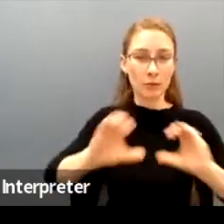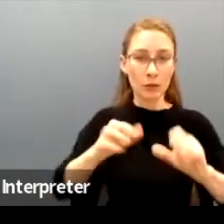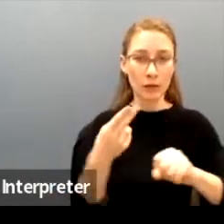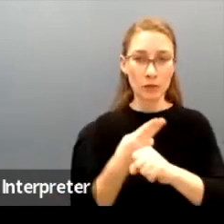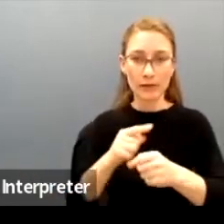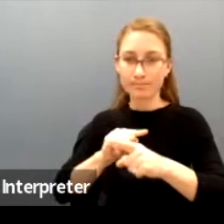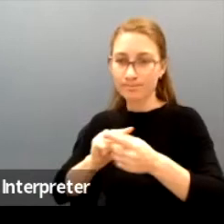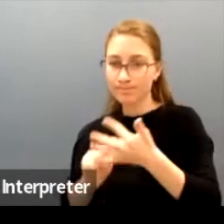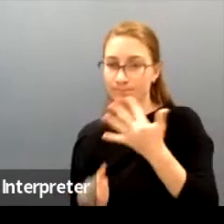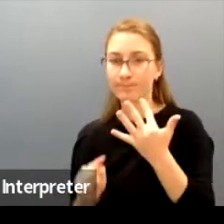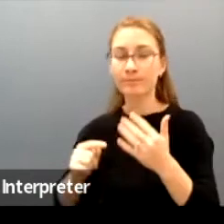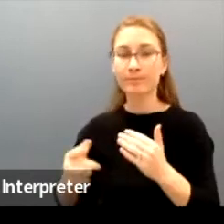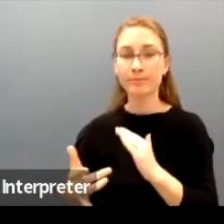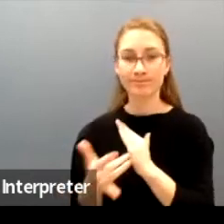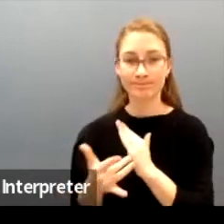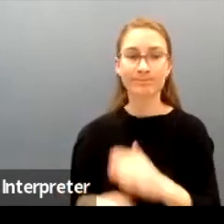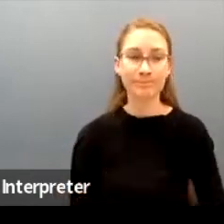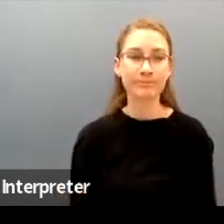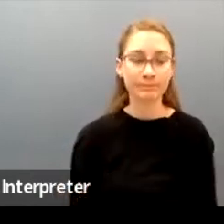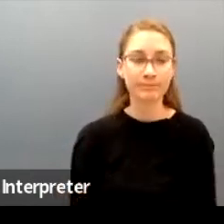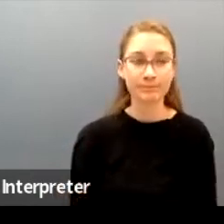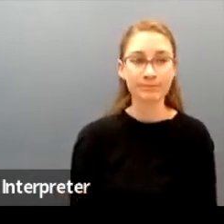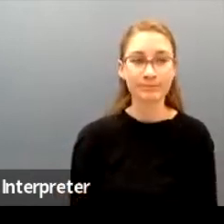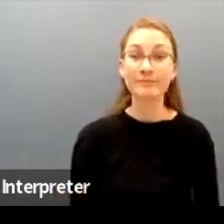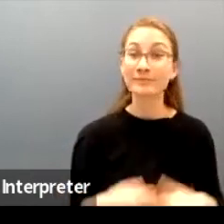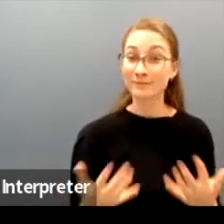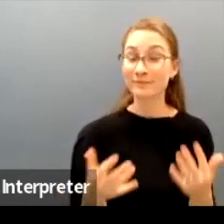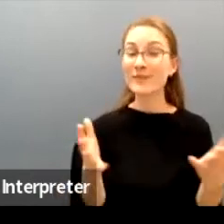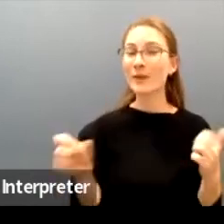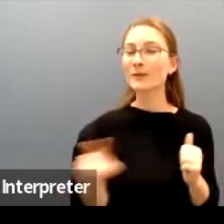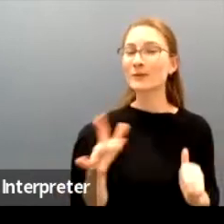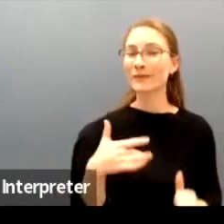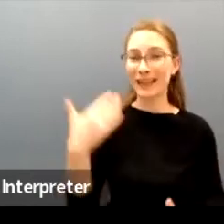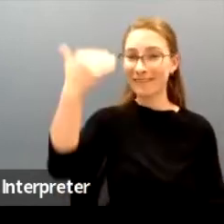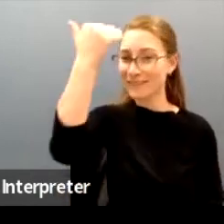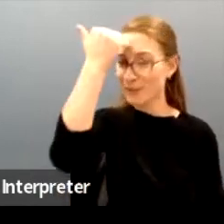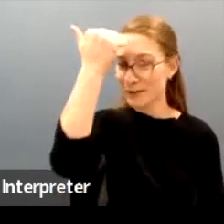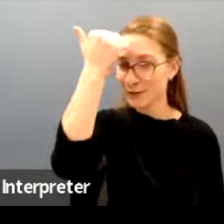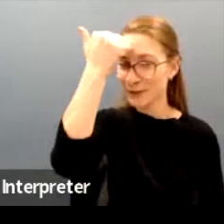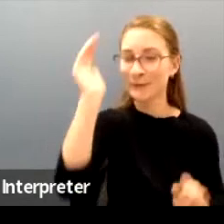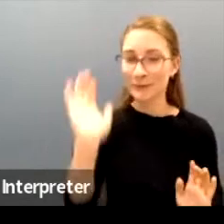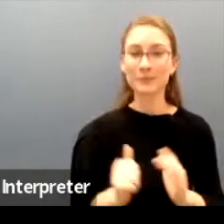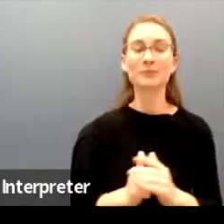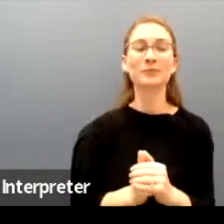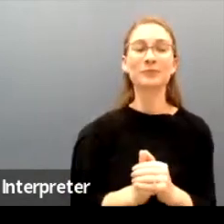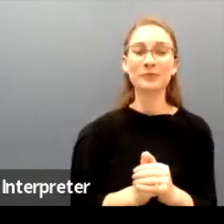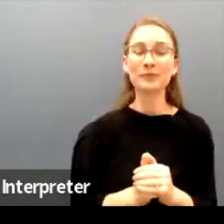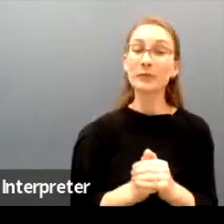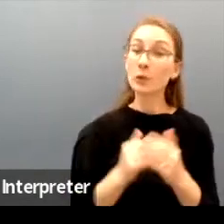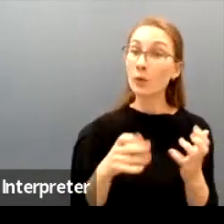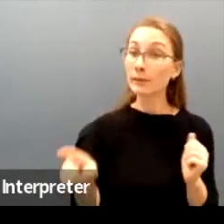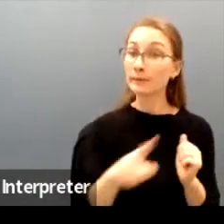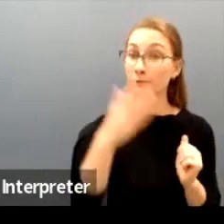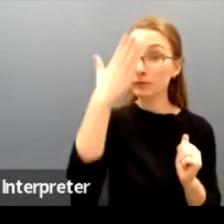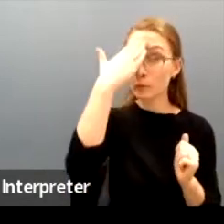All right, so let's get familiar. So I want you to become, kind of how I was saying, I want you to become familiar with the type of device you are using